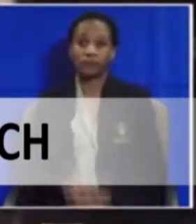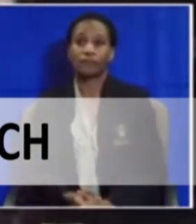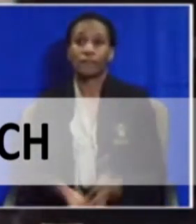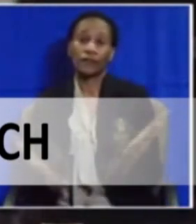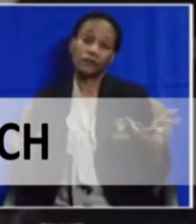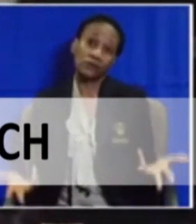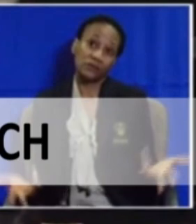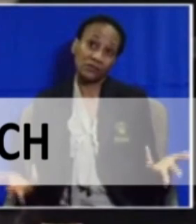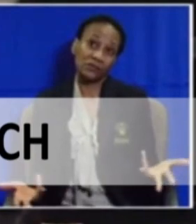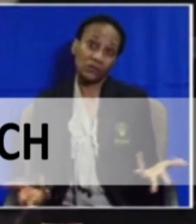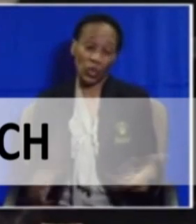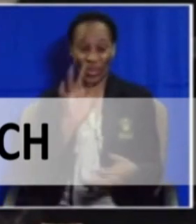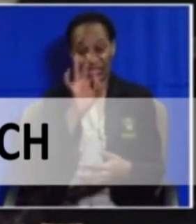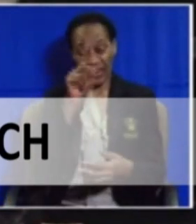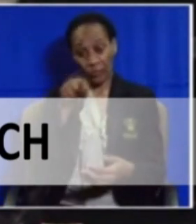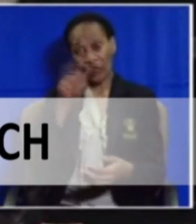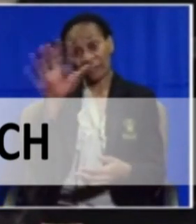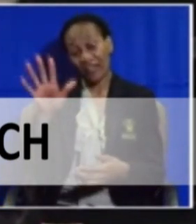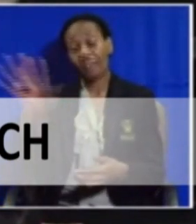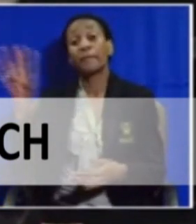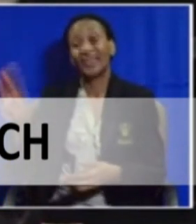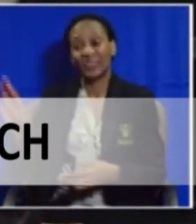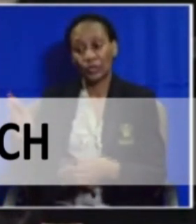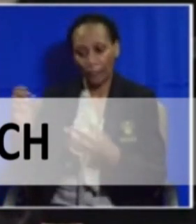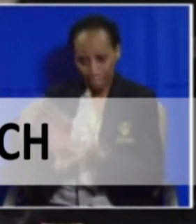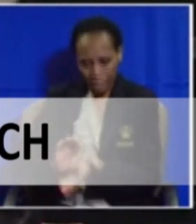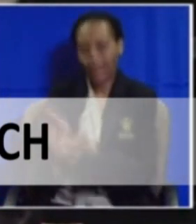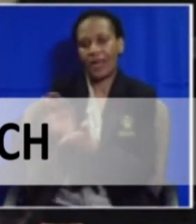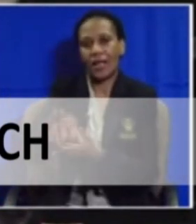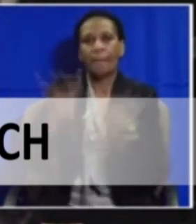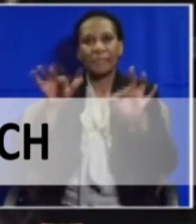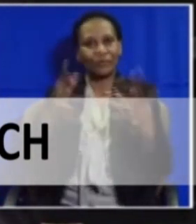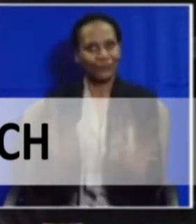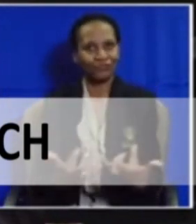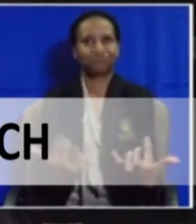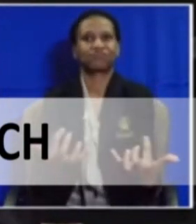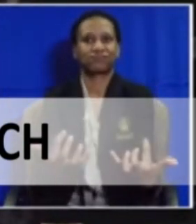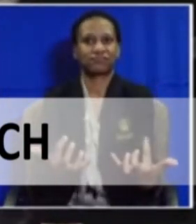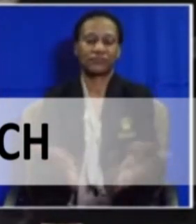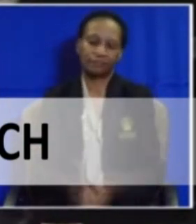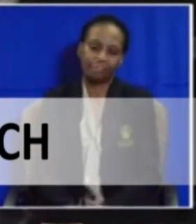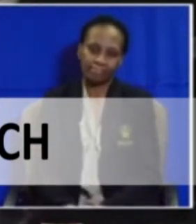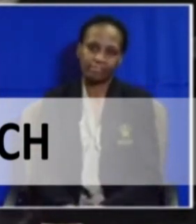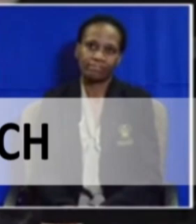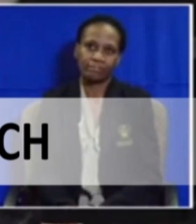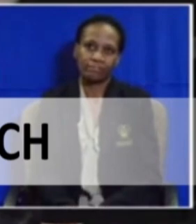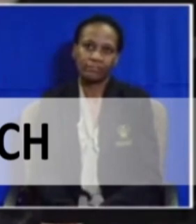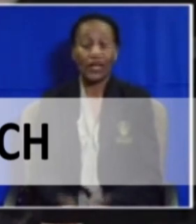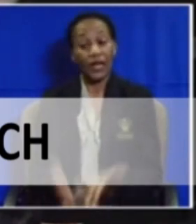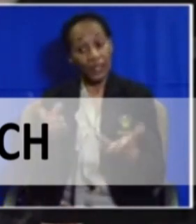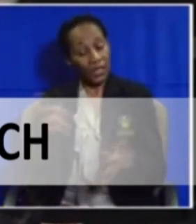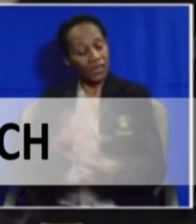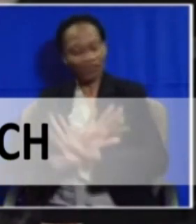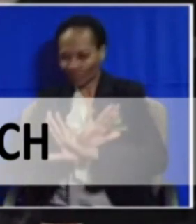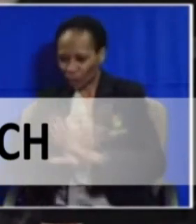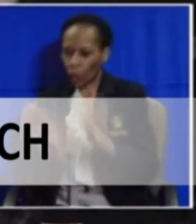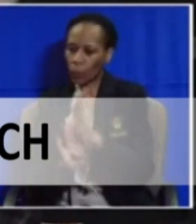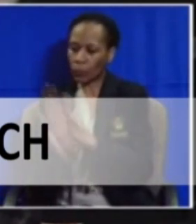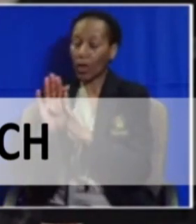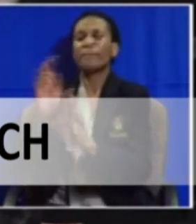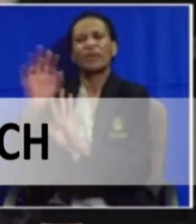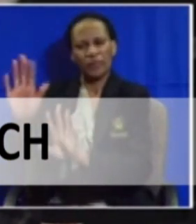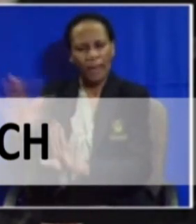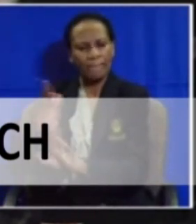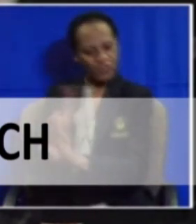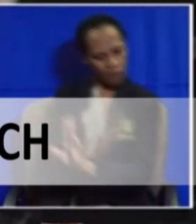So that's 3.5 billion to South Africans. There will also be no increase in the, but before